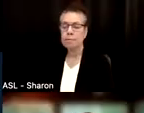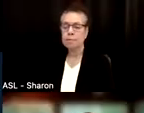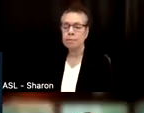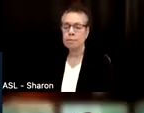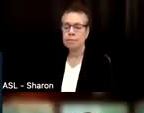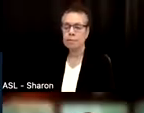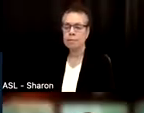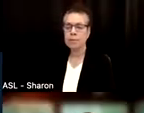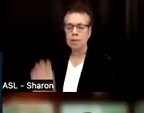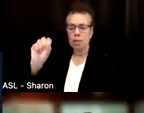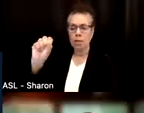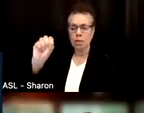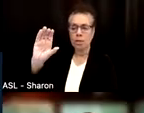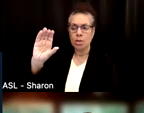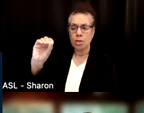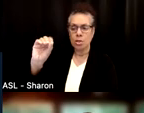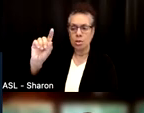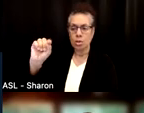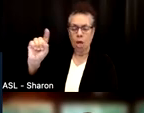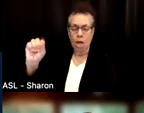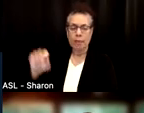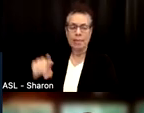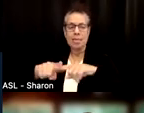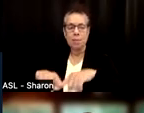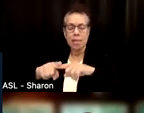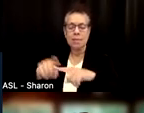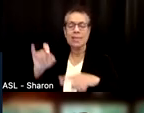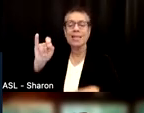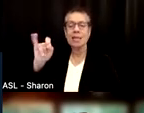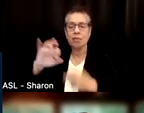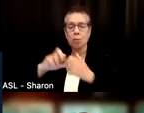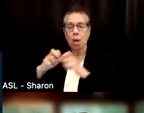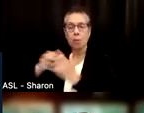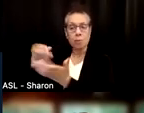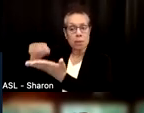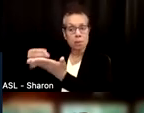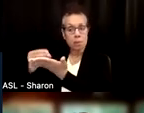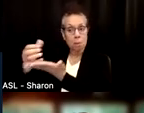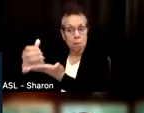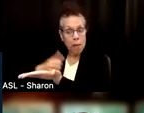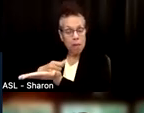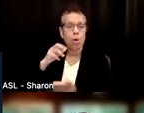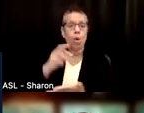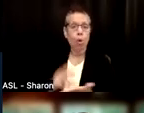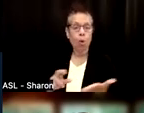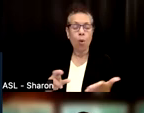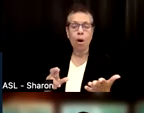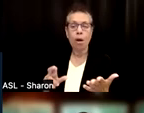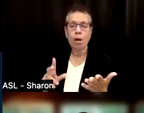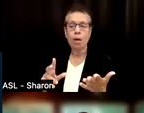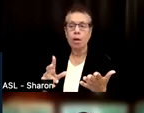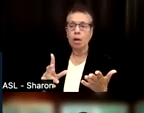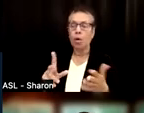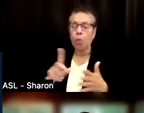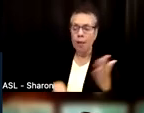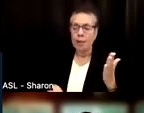if the primary issue is a wage issue or a safety issue. The different laws that we've talked about today all